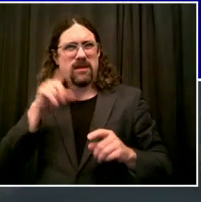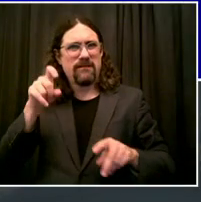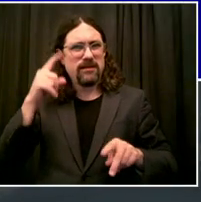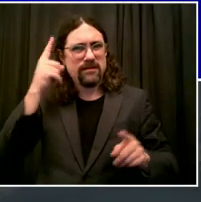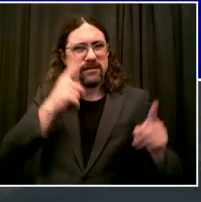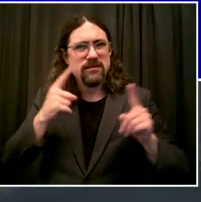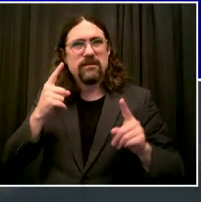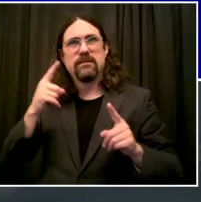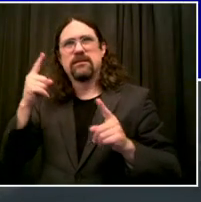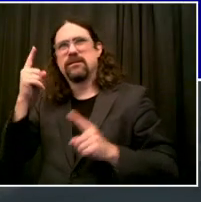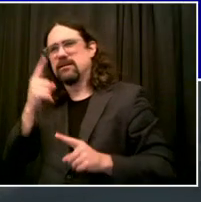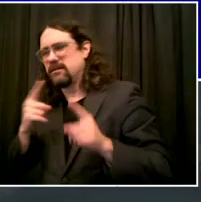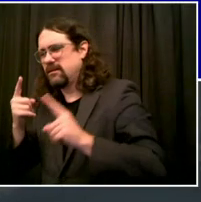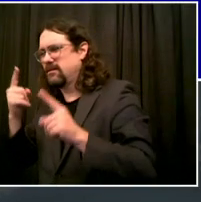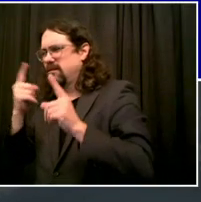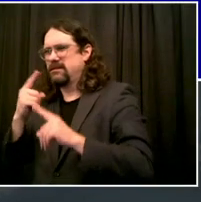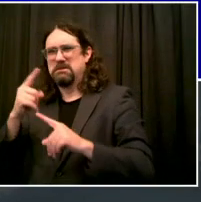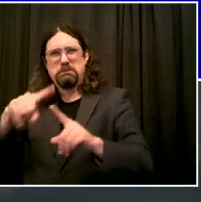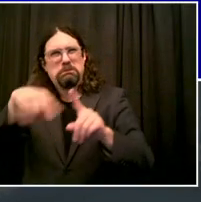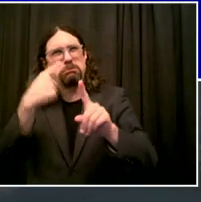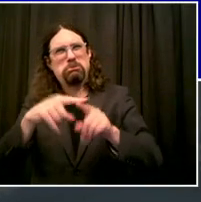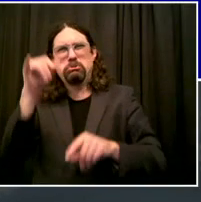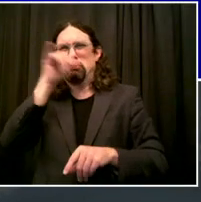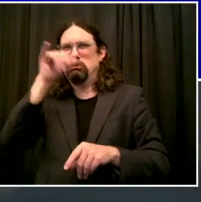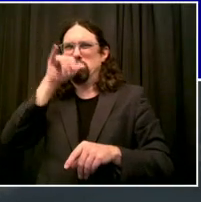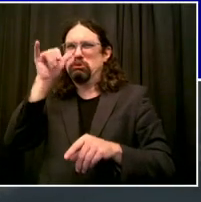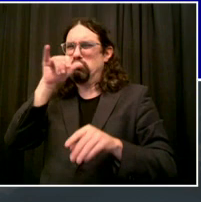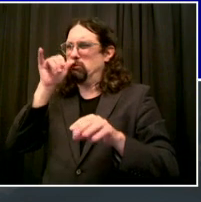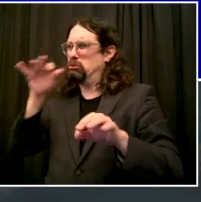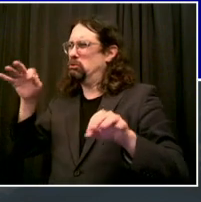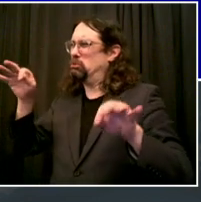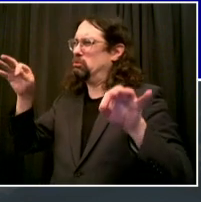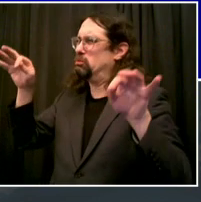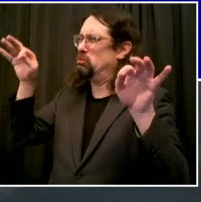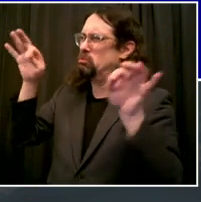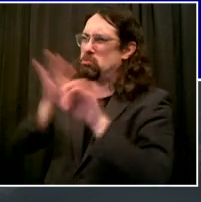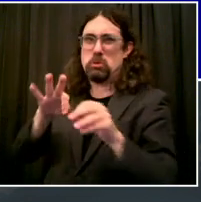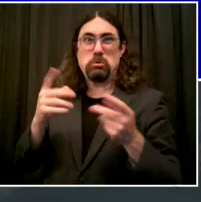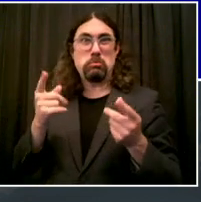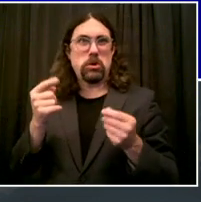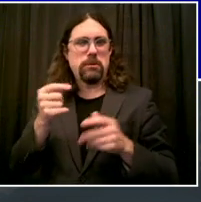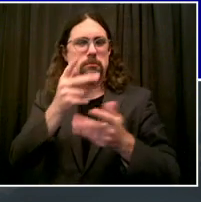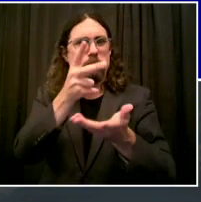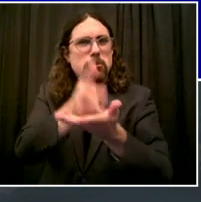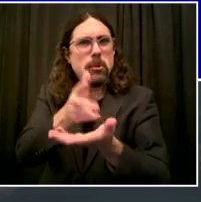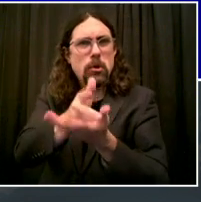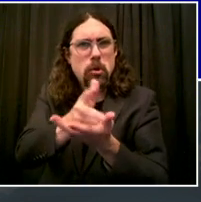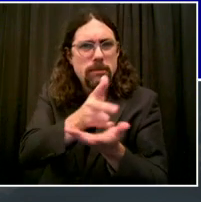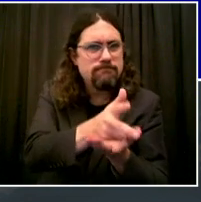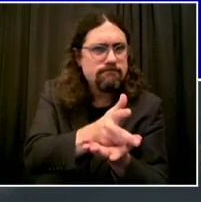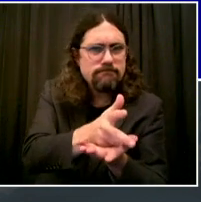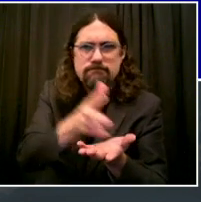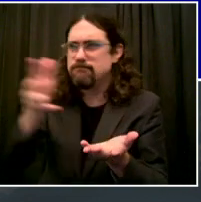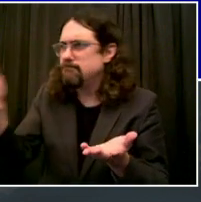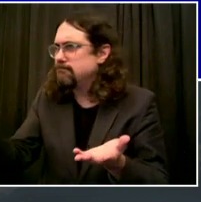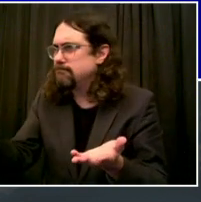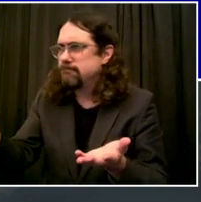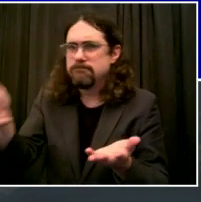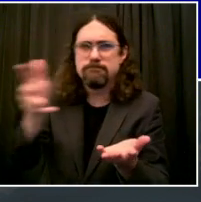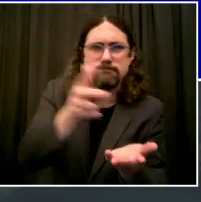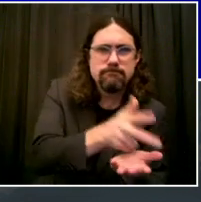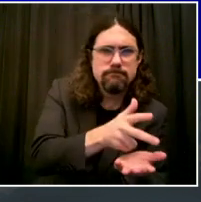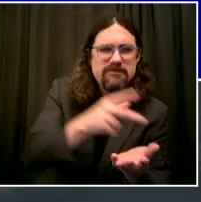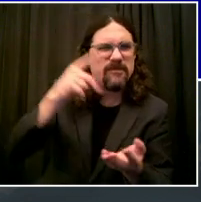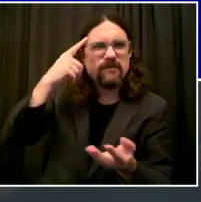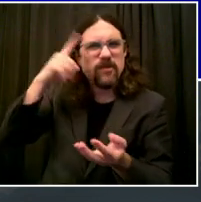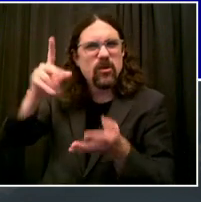So here's the reality. Alternate side parking has been done the same way for a long, long time. And like so many New Yorkers, I've